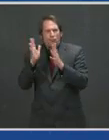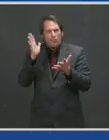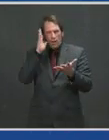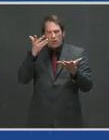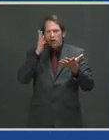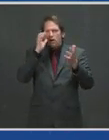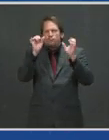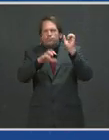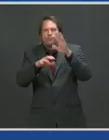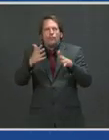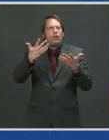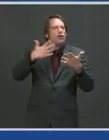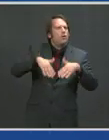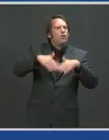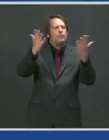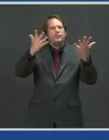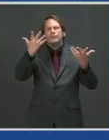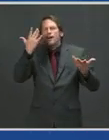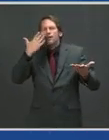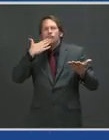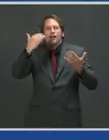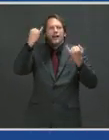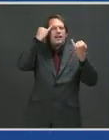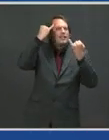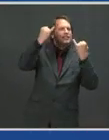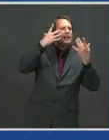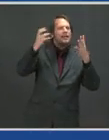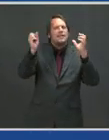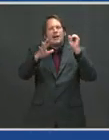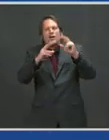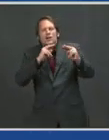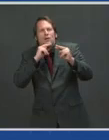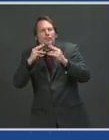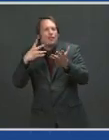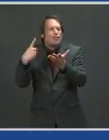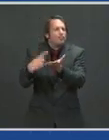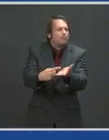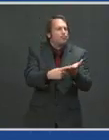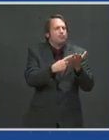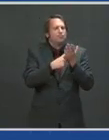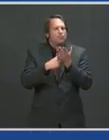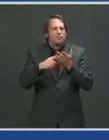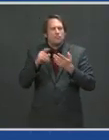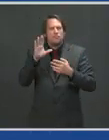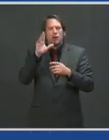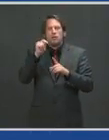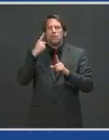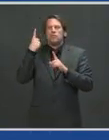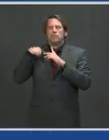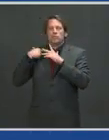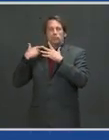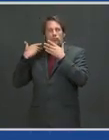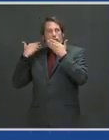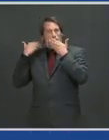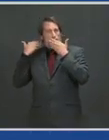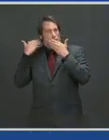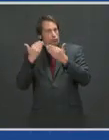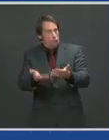and good faith negotiations. But here's what we won't be open to. We will not be open to doing